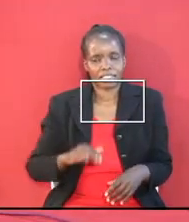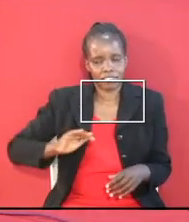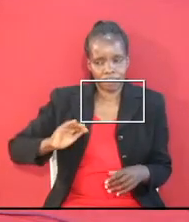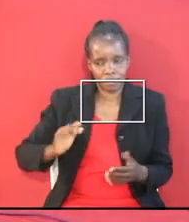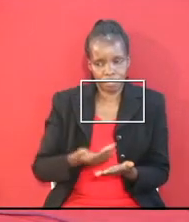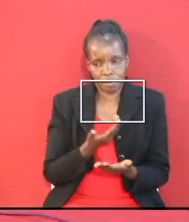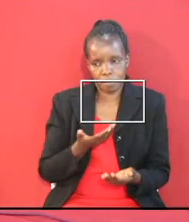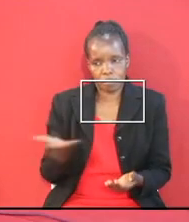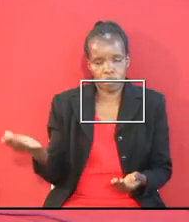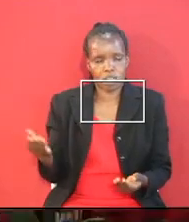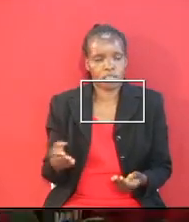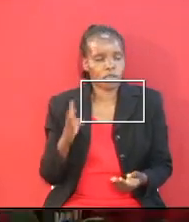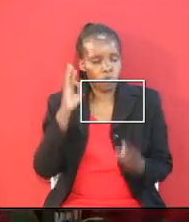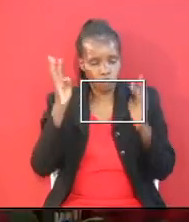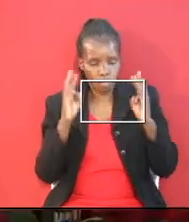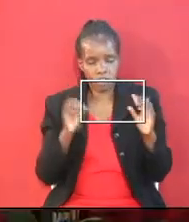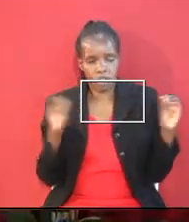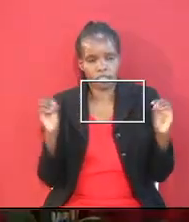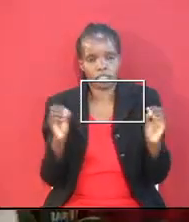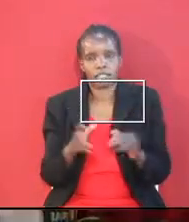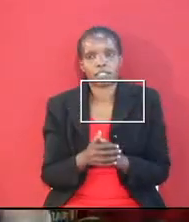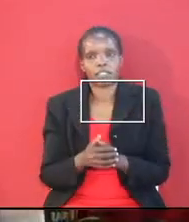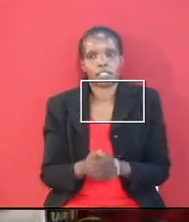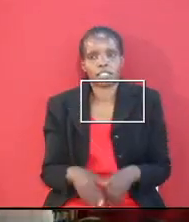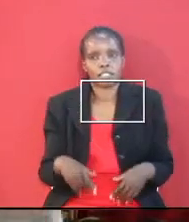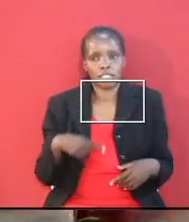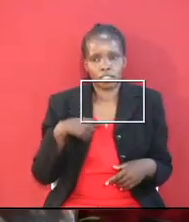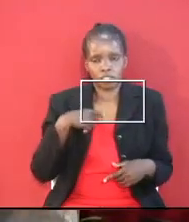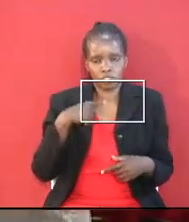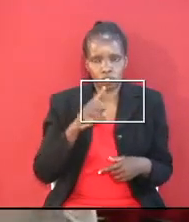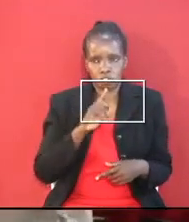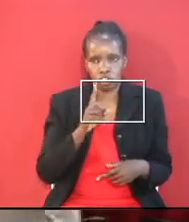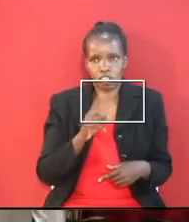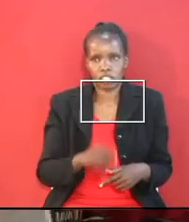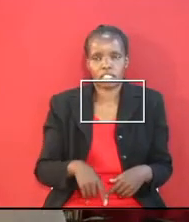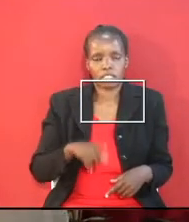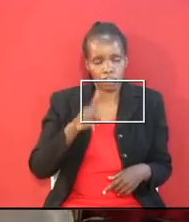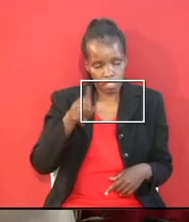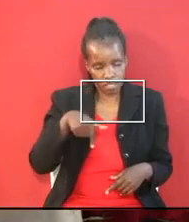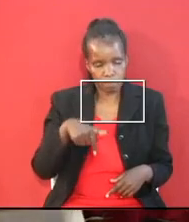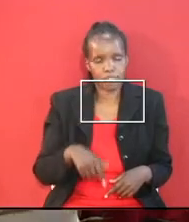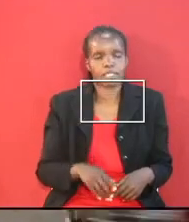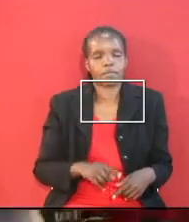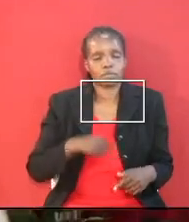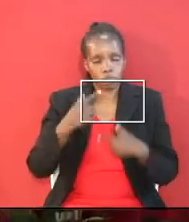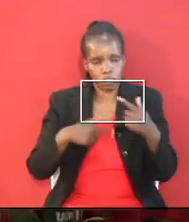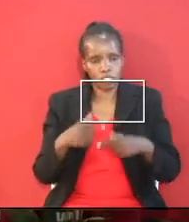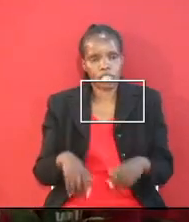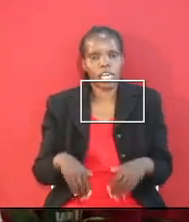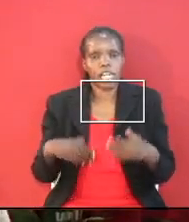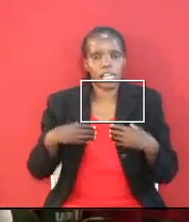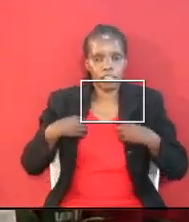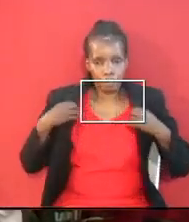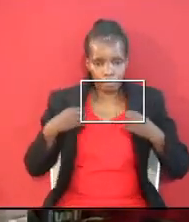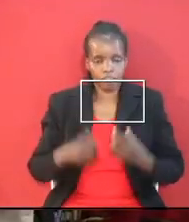worry, proceed on." God gave Elijah that full mandate to continue. And then he had to leave that jacket off for whom?